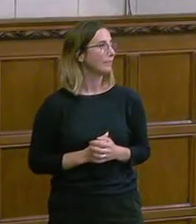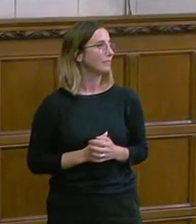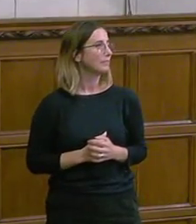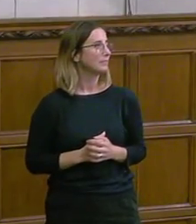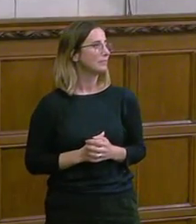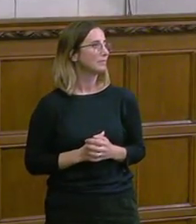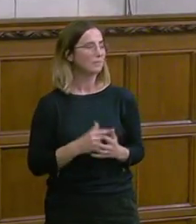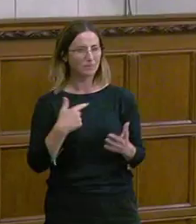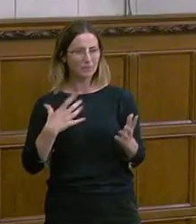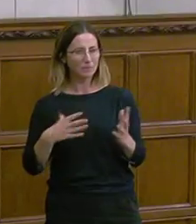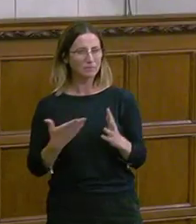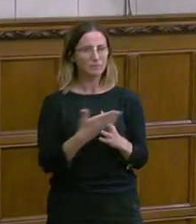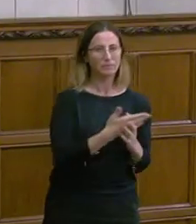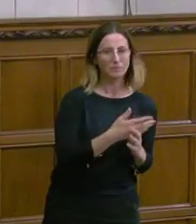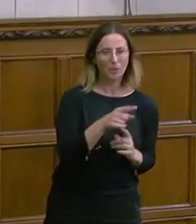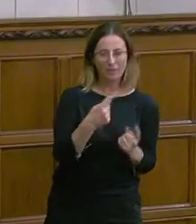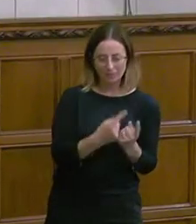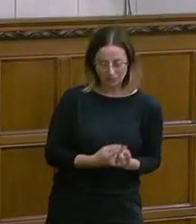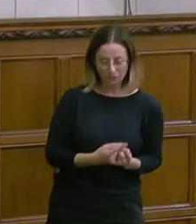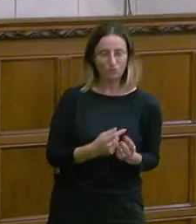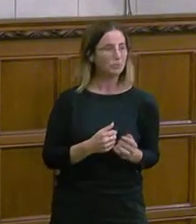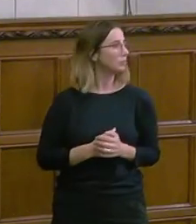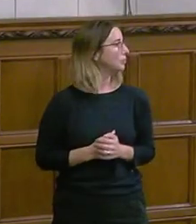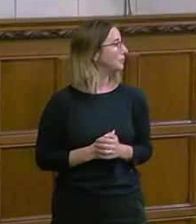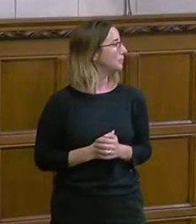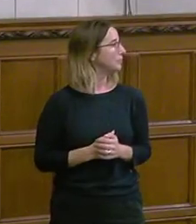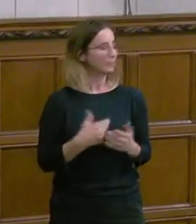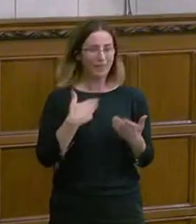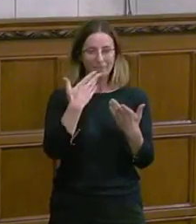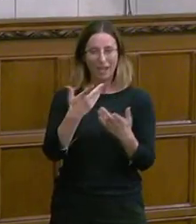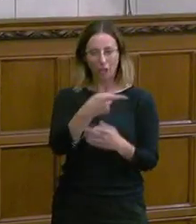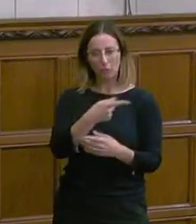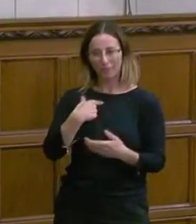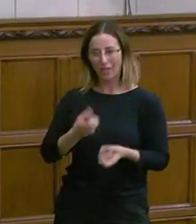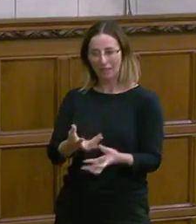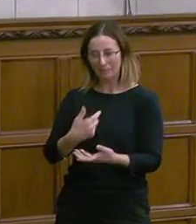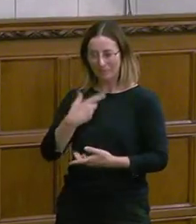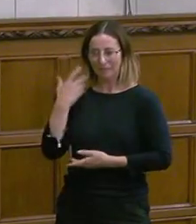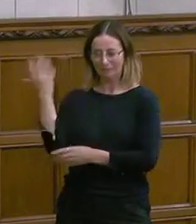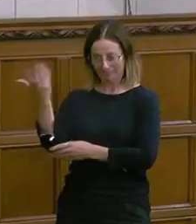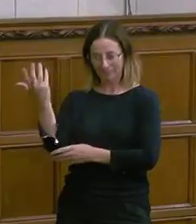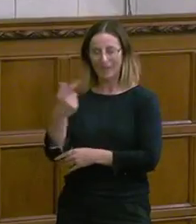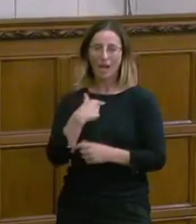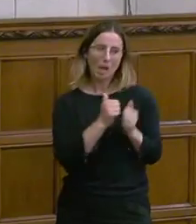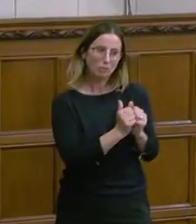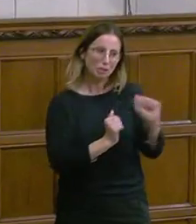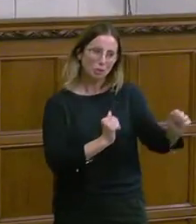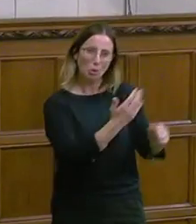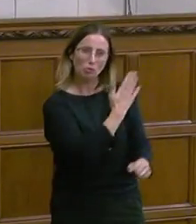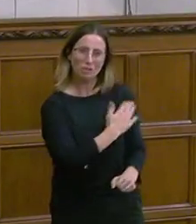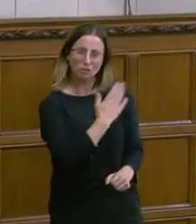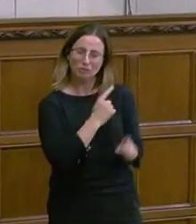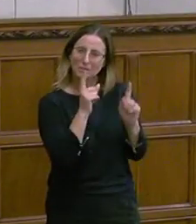supportive. I will give way. I thank the Minister for giving way, and I appreciate the reassurance there, but would the